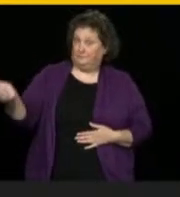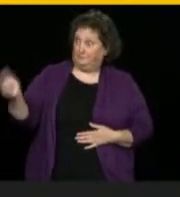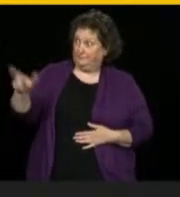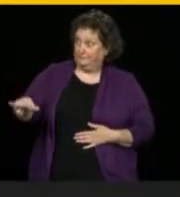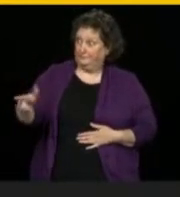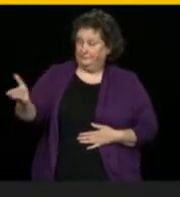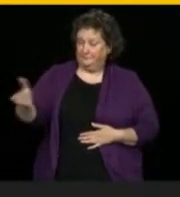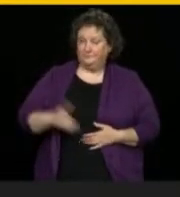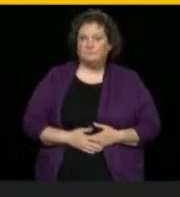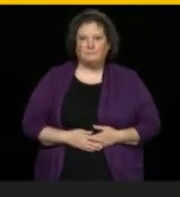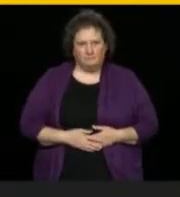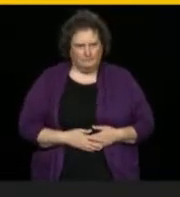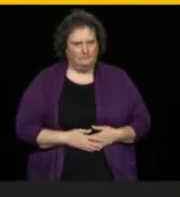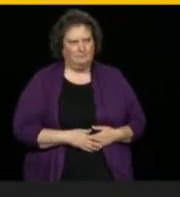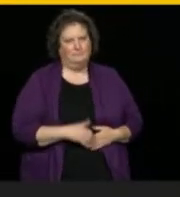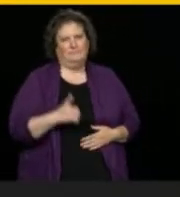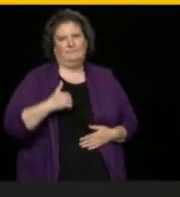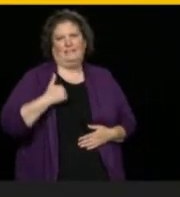Press. Good morning.